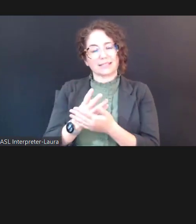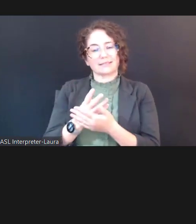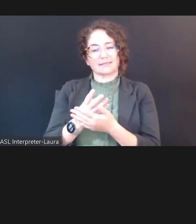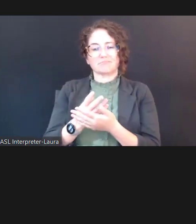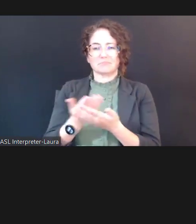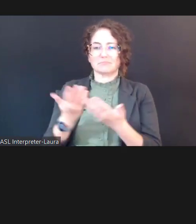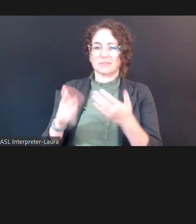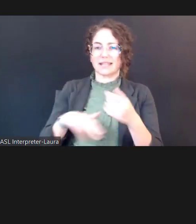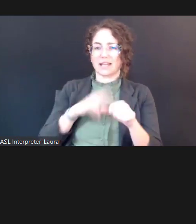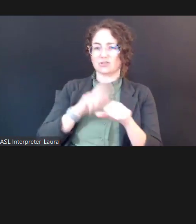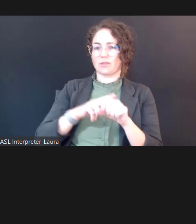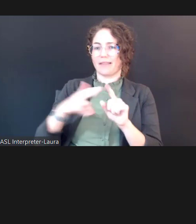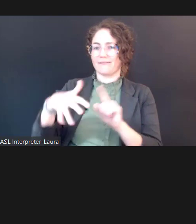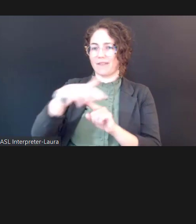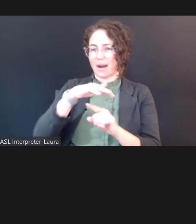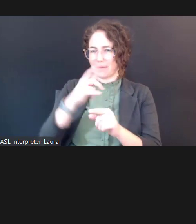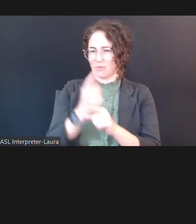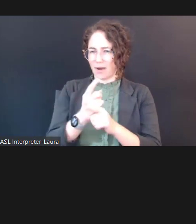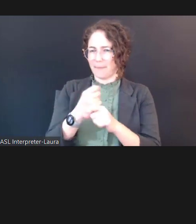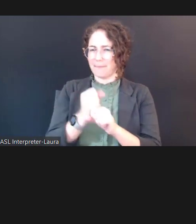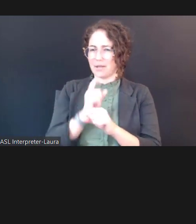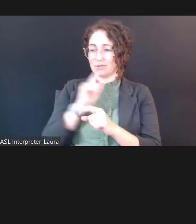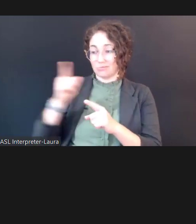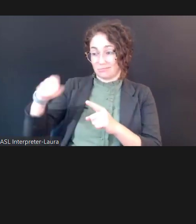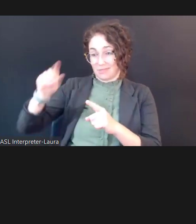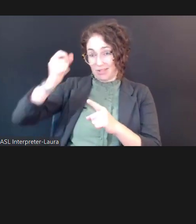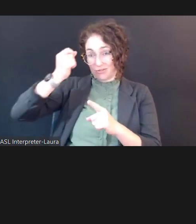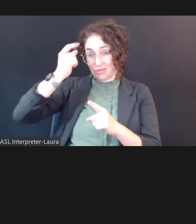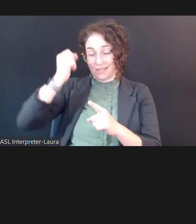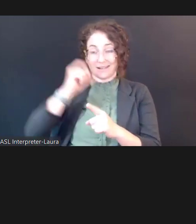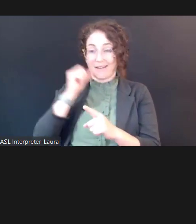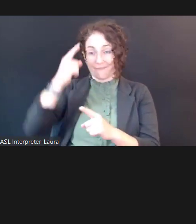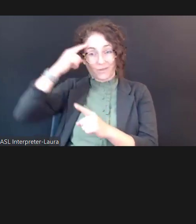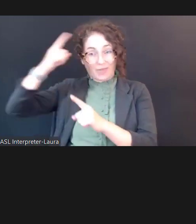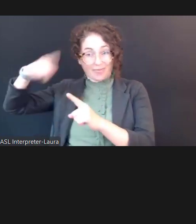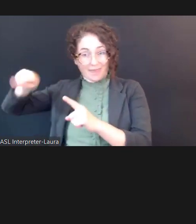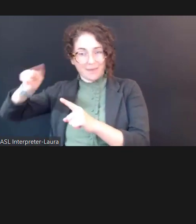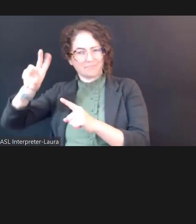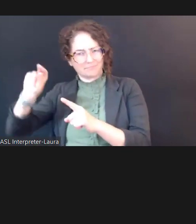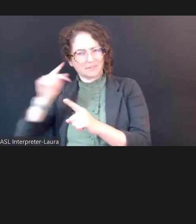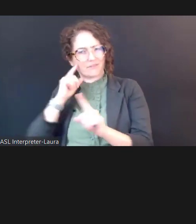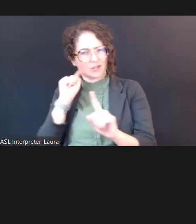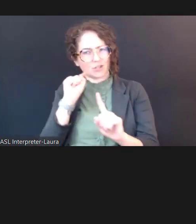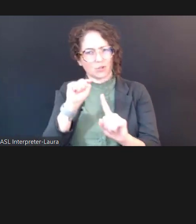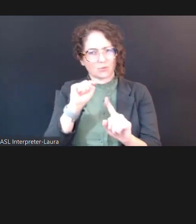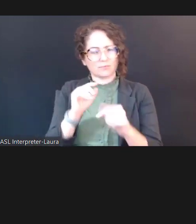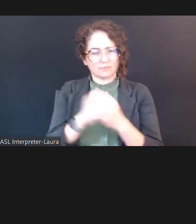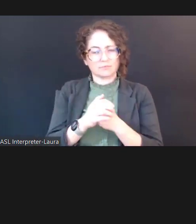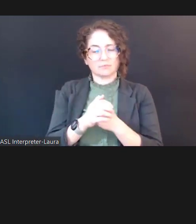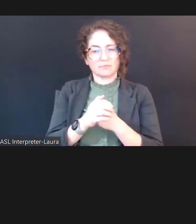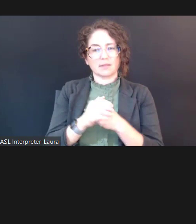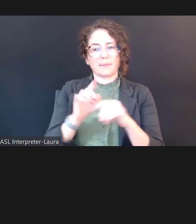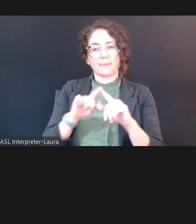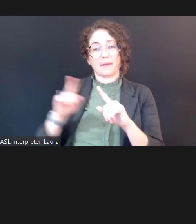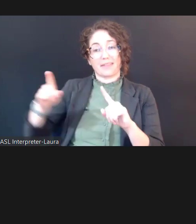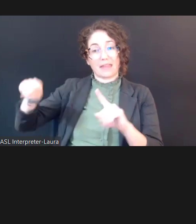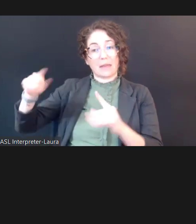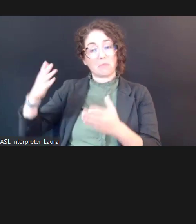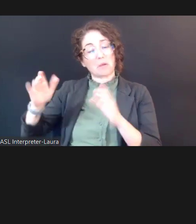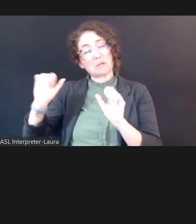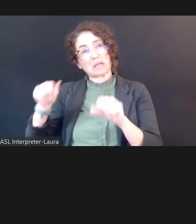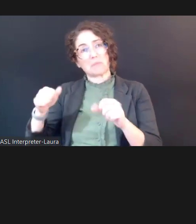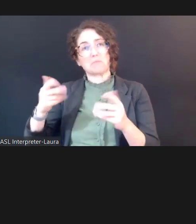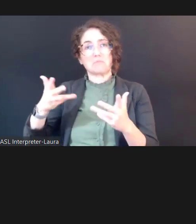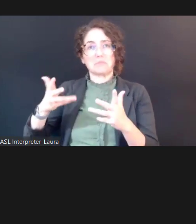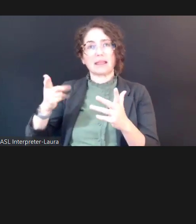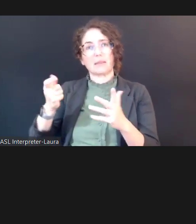a natural environment. Make sure that they understand it's not for them, but for you. But they most likely can be a little